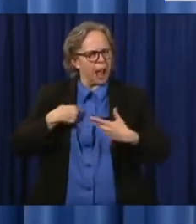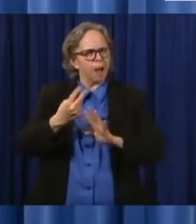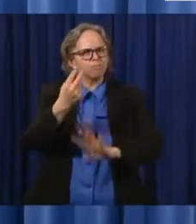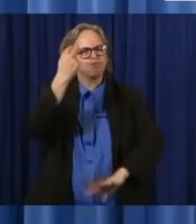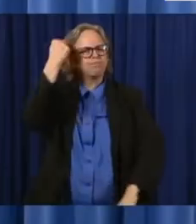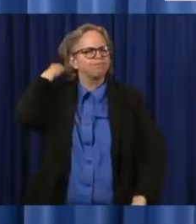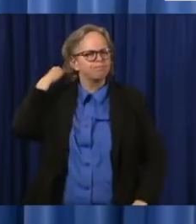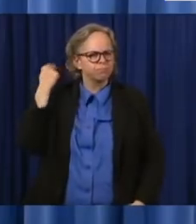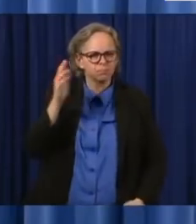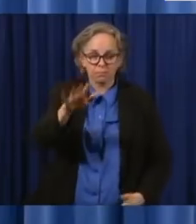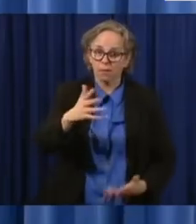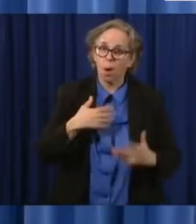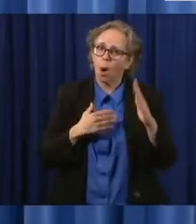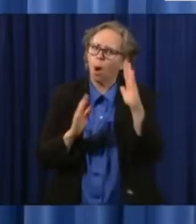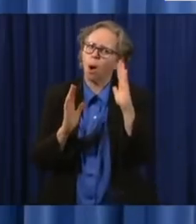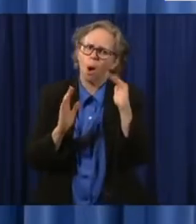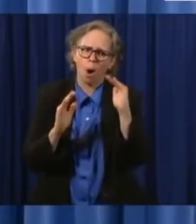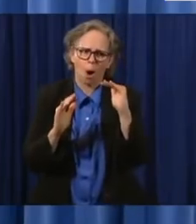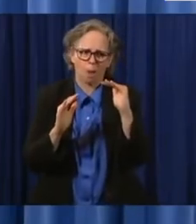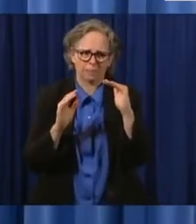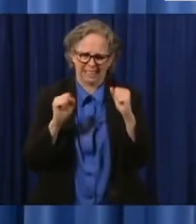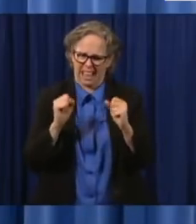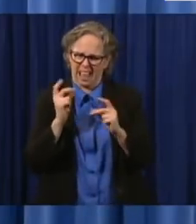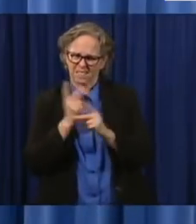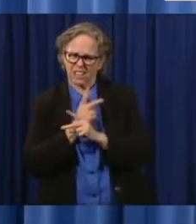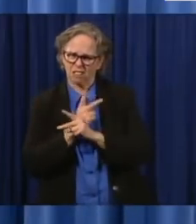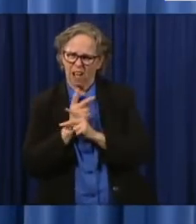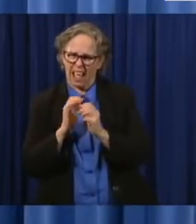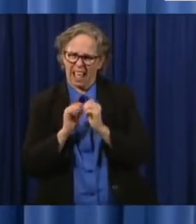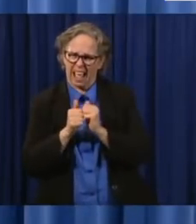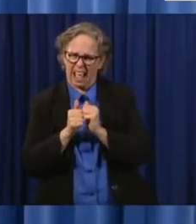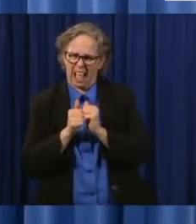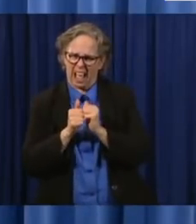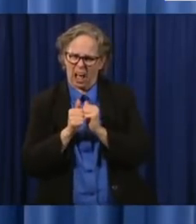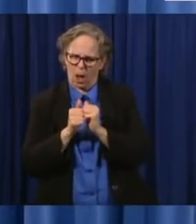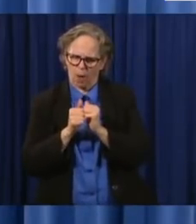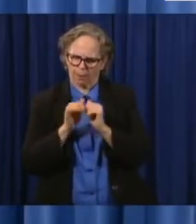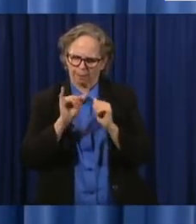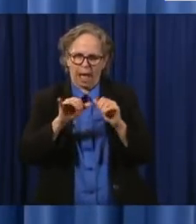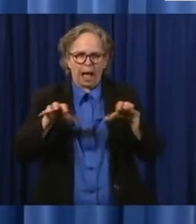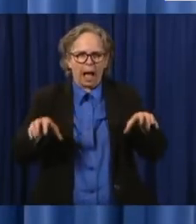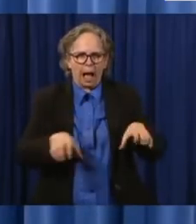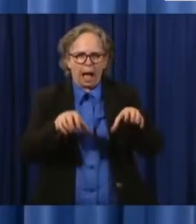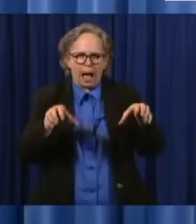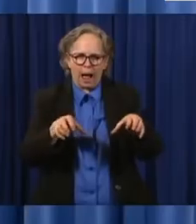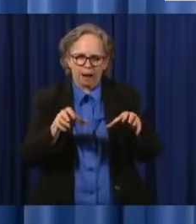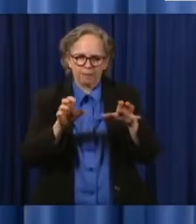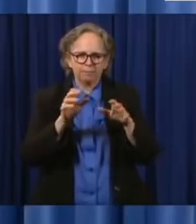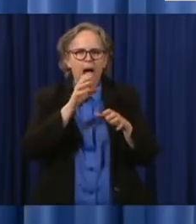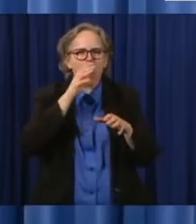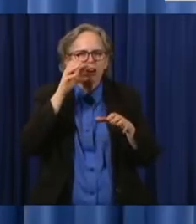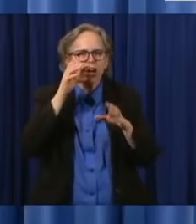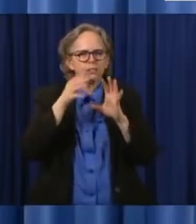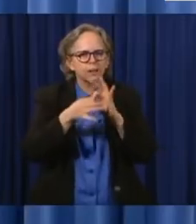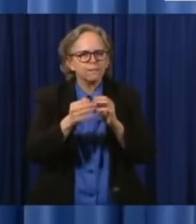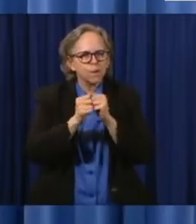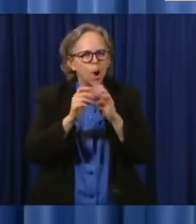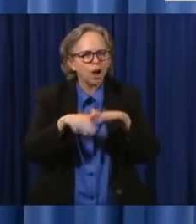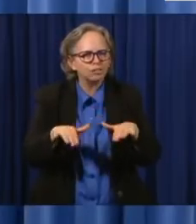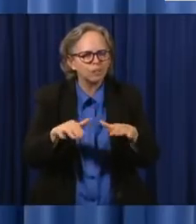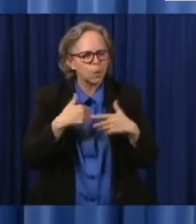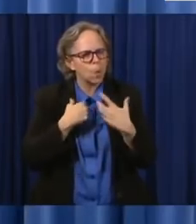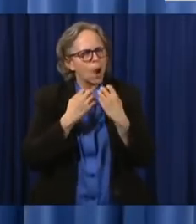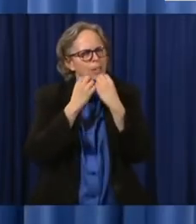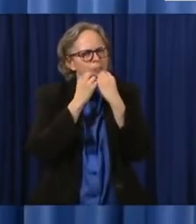figure out a way, to preserve that part of the fair. The challenge